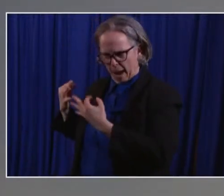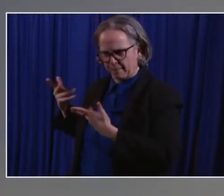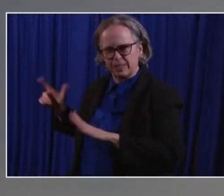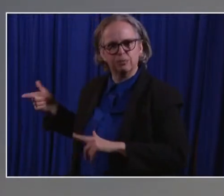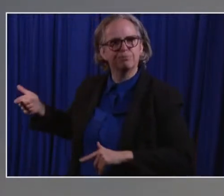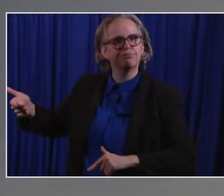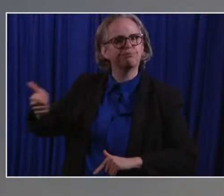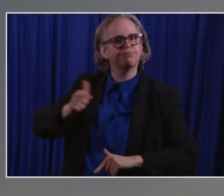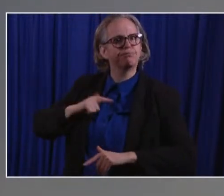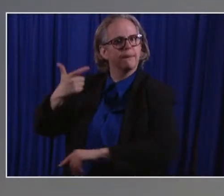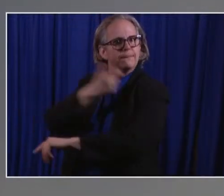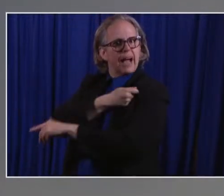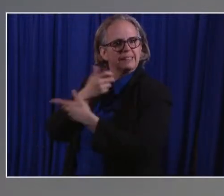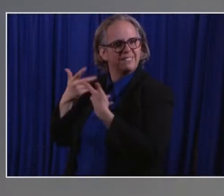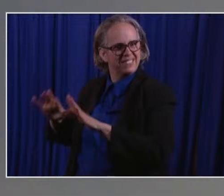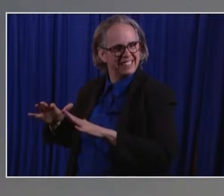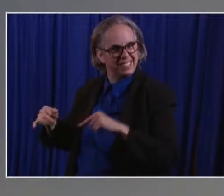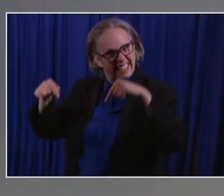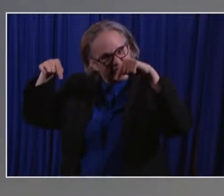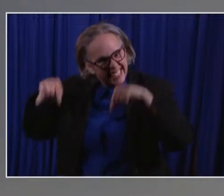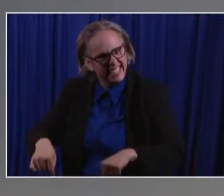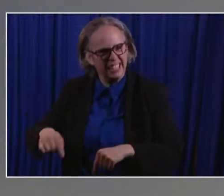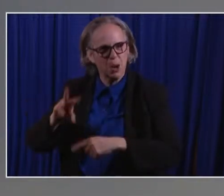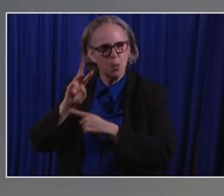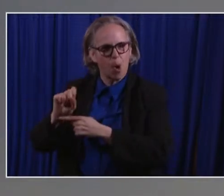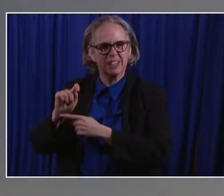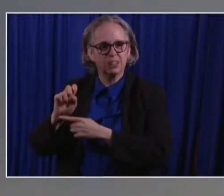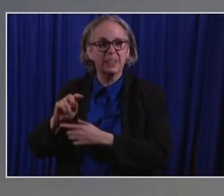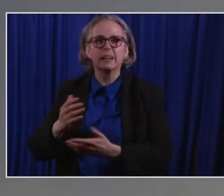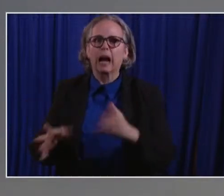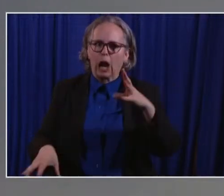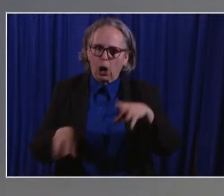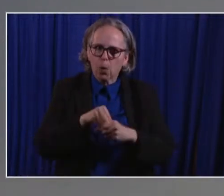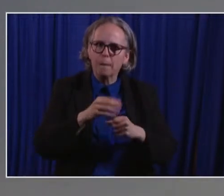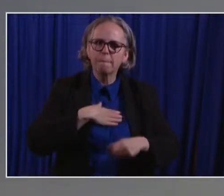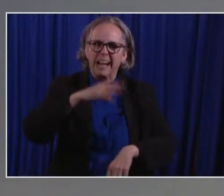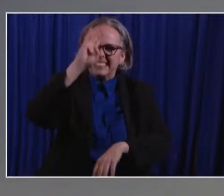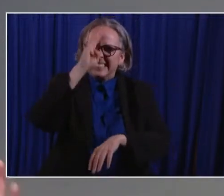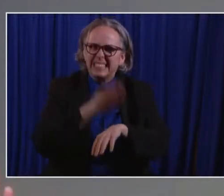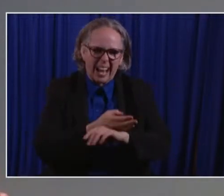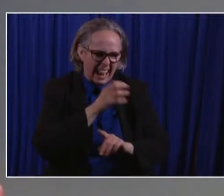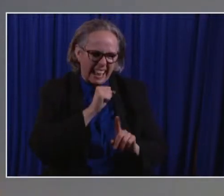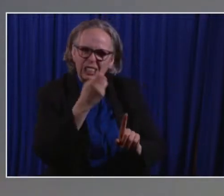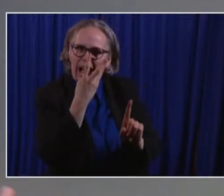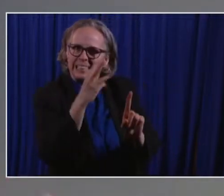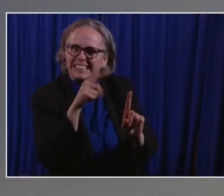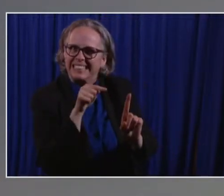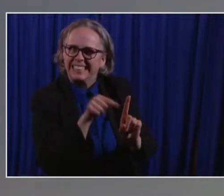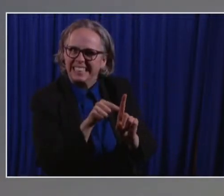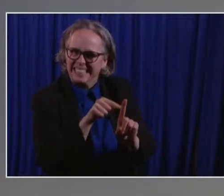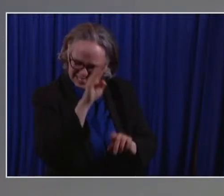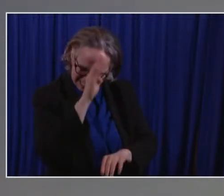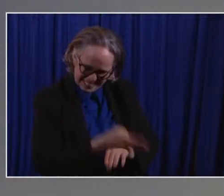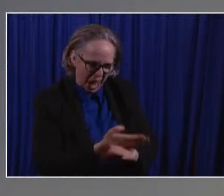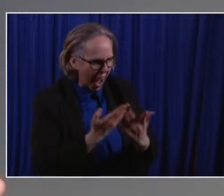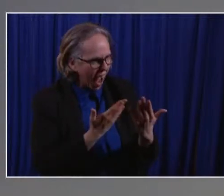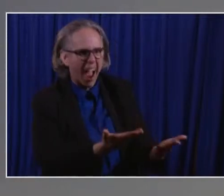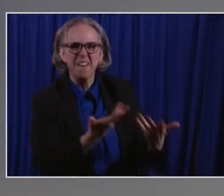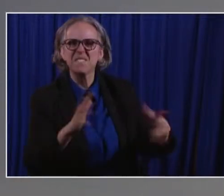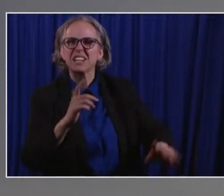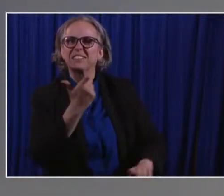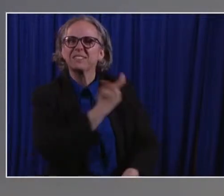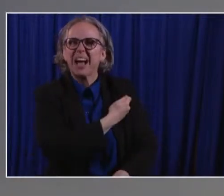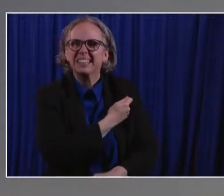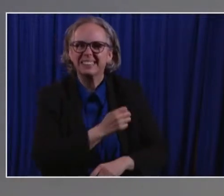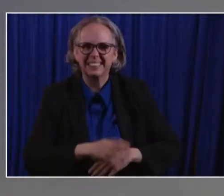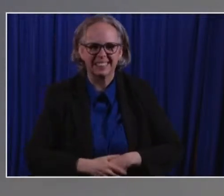at the Wolstein, including my 16-year-old son. So I've been here already 4 times, 2 for